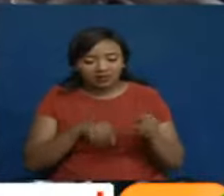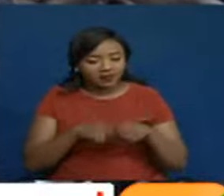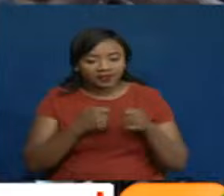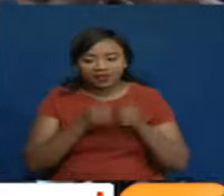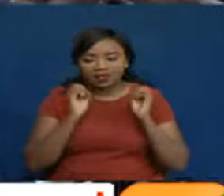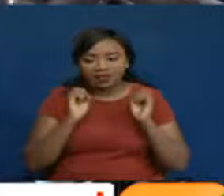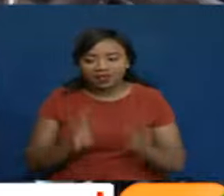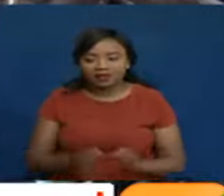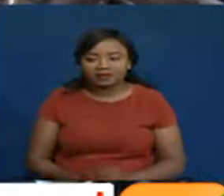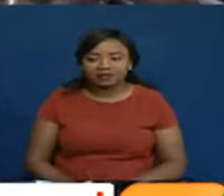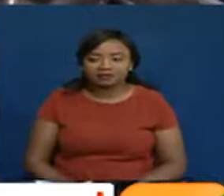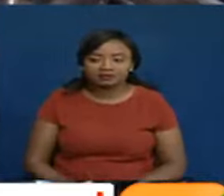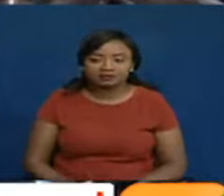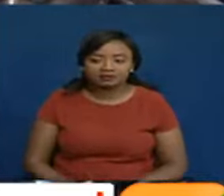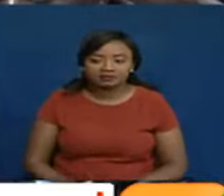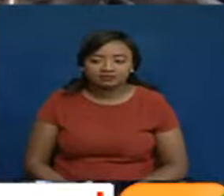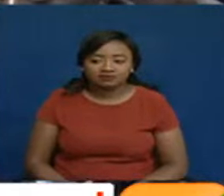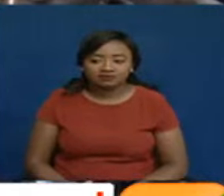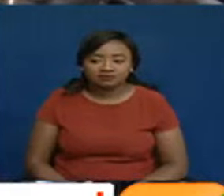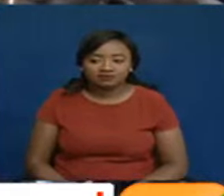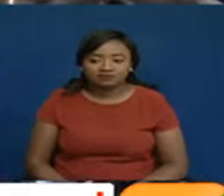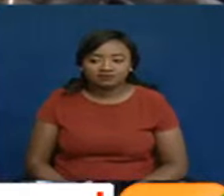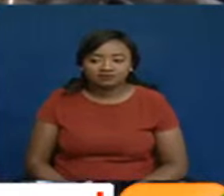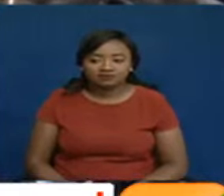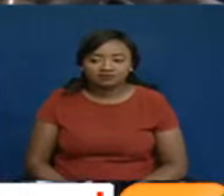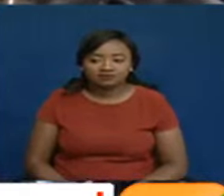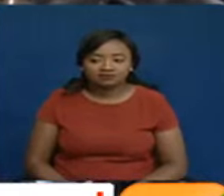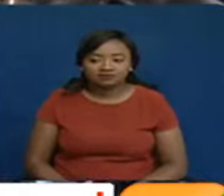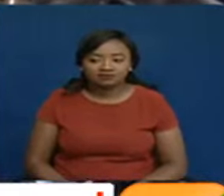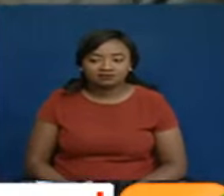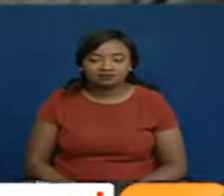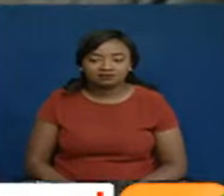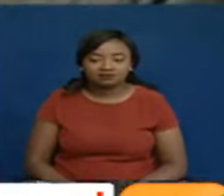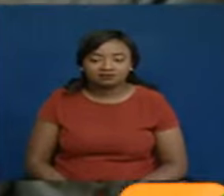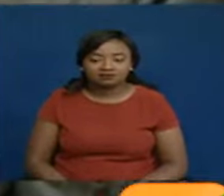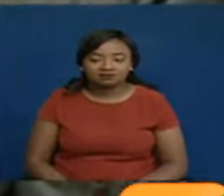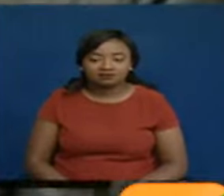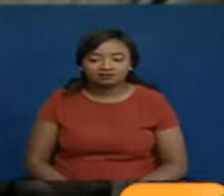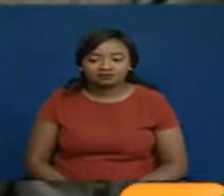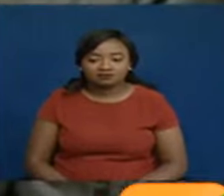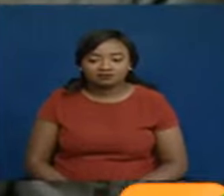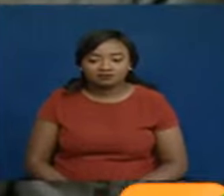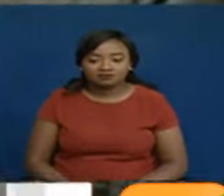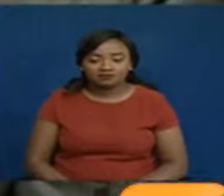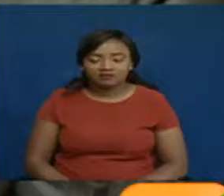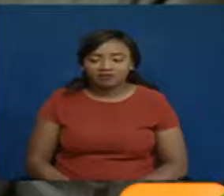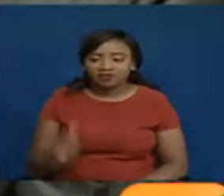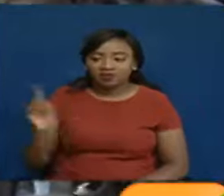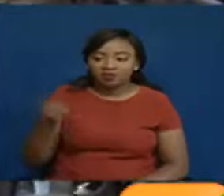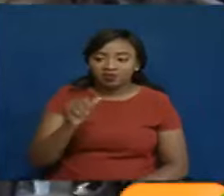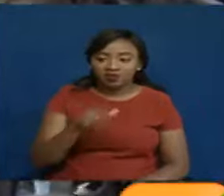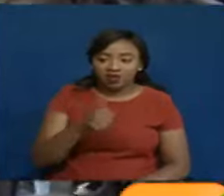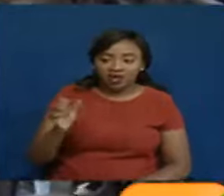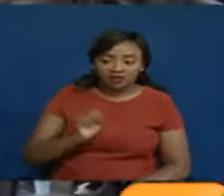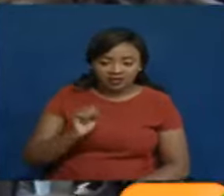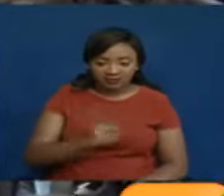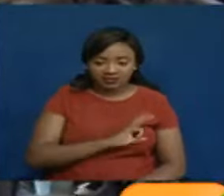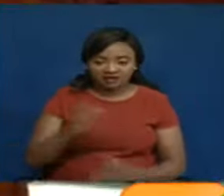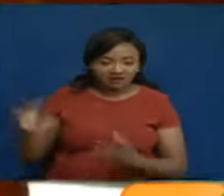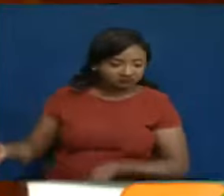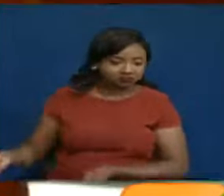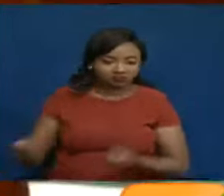in Glory Valley, house number 581. They were rounded up, bundled into a police